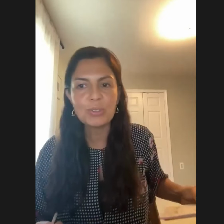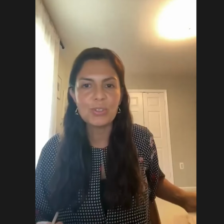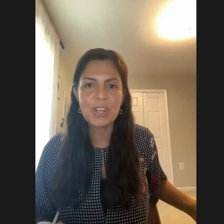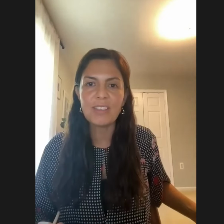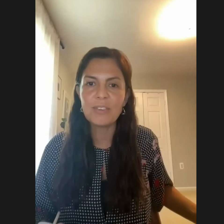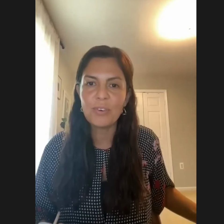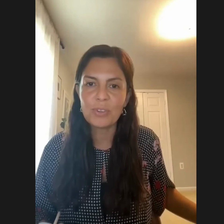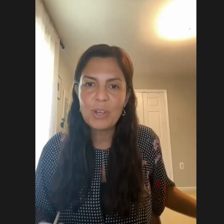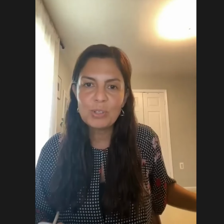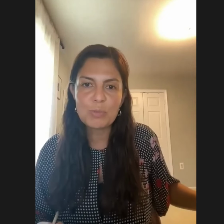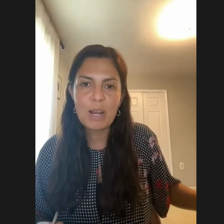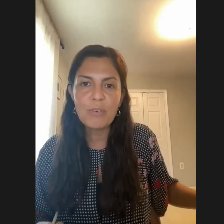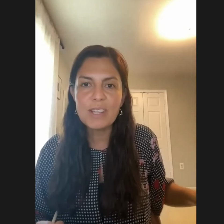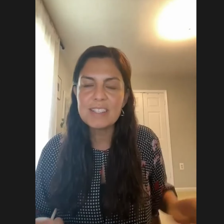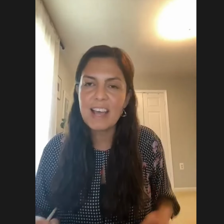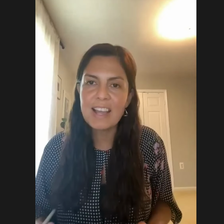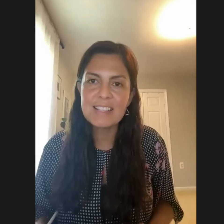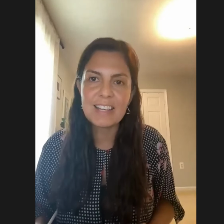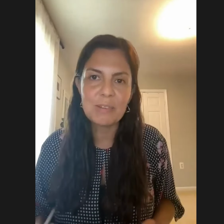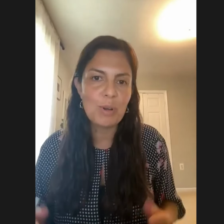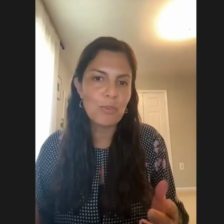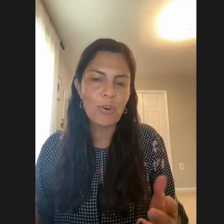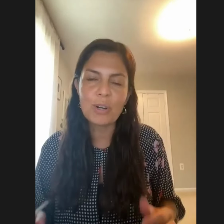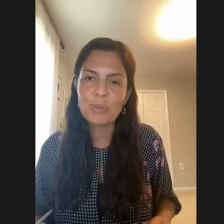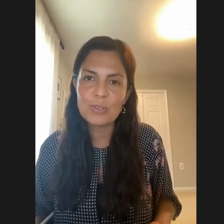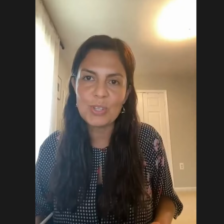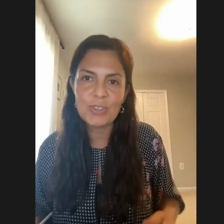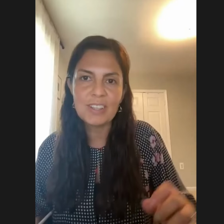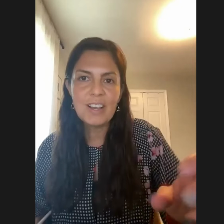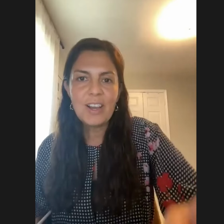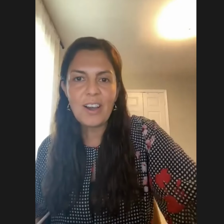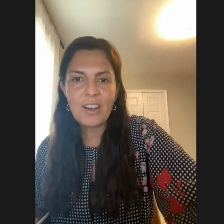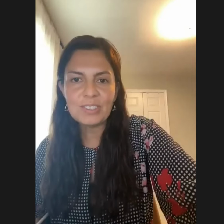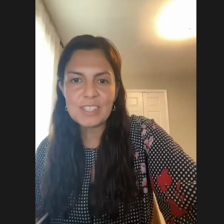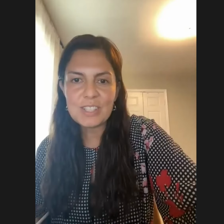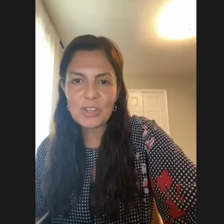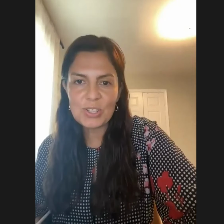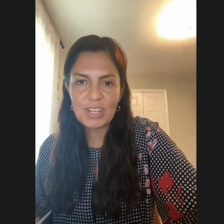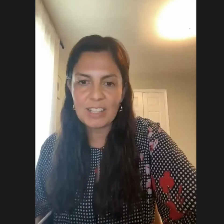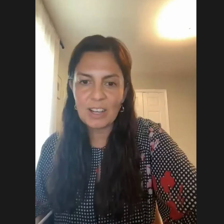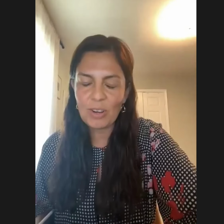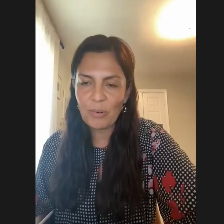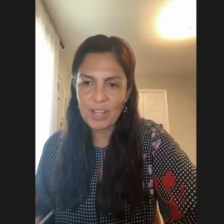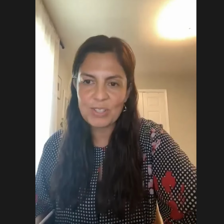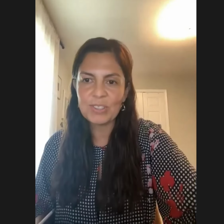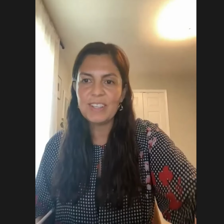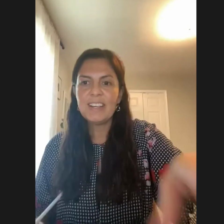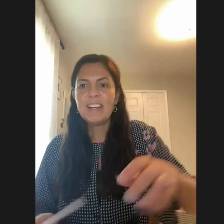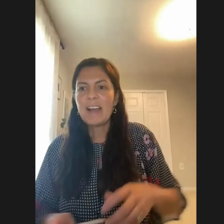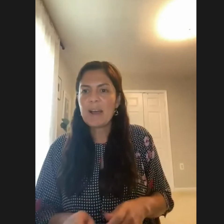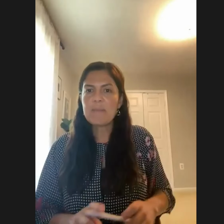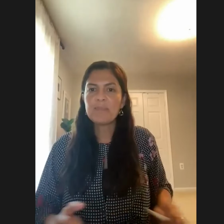much, Dr. Shater, for those valuable insights, and we look forward to continuing on this discussion and